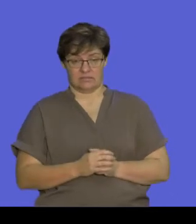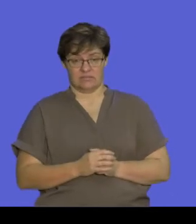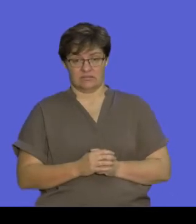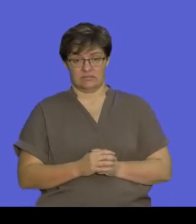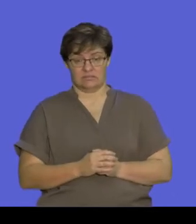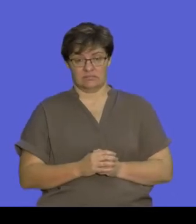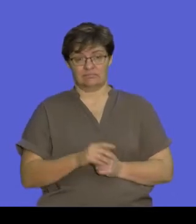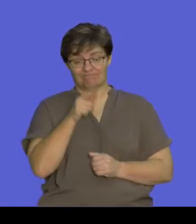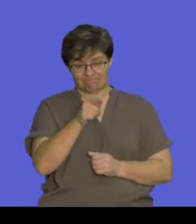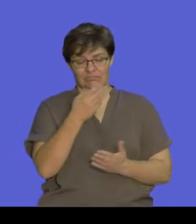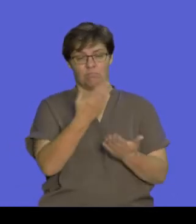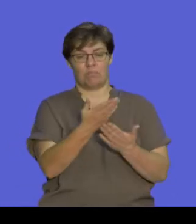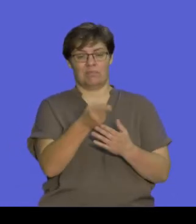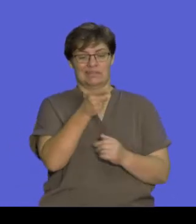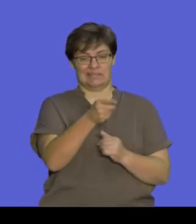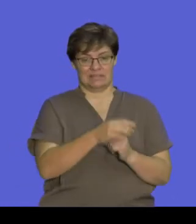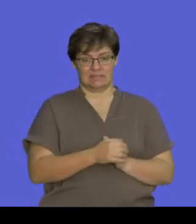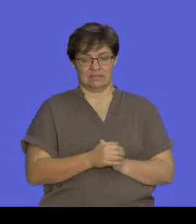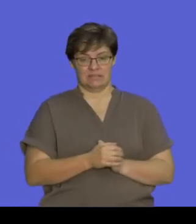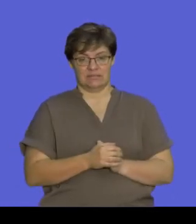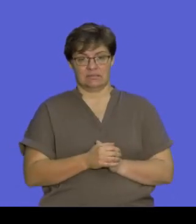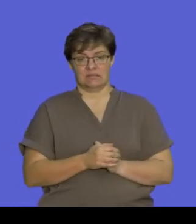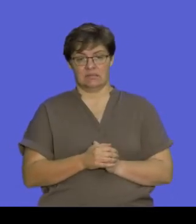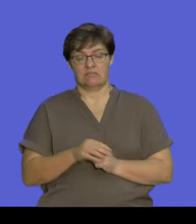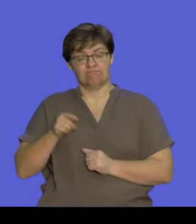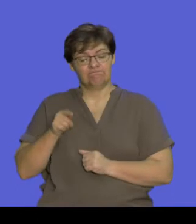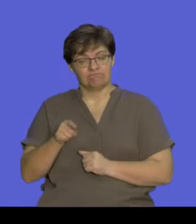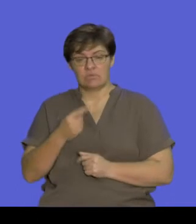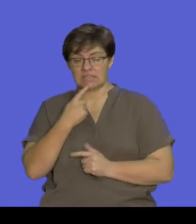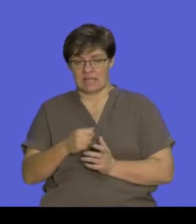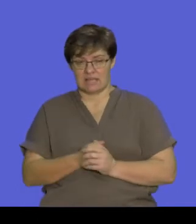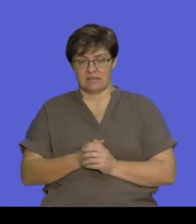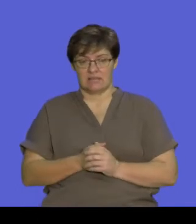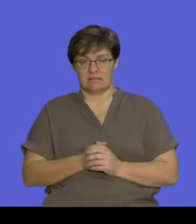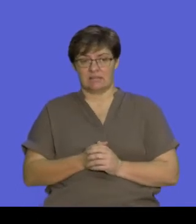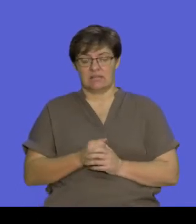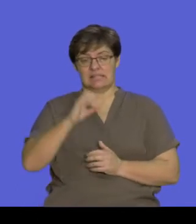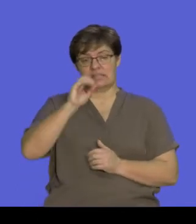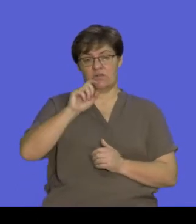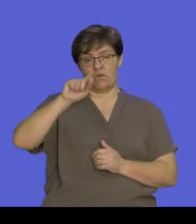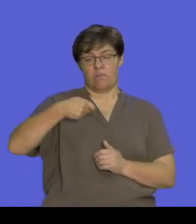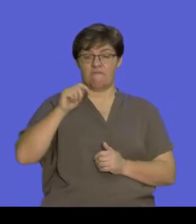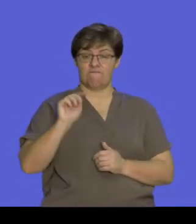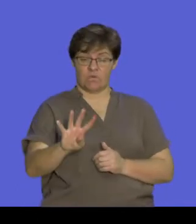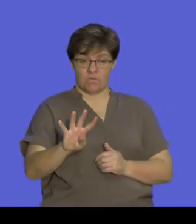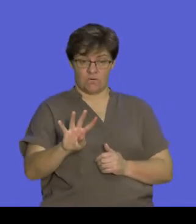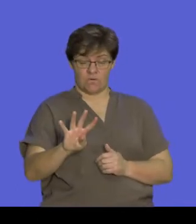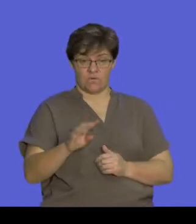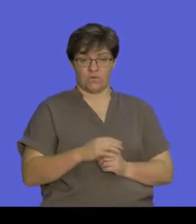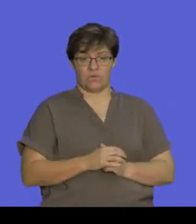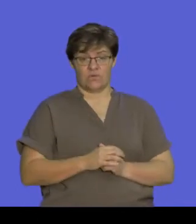that probability is there. And over here, we're going to say this one was 0.4. This